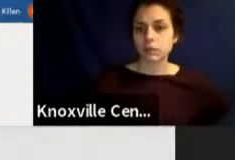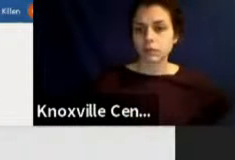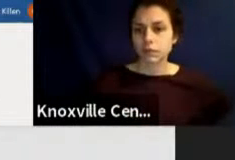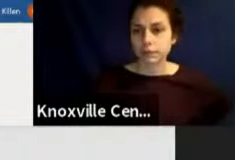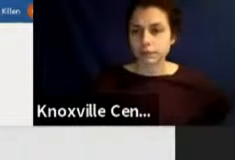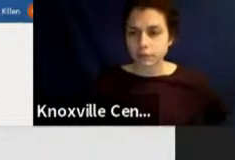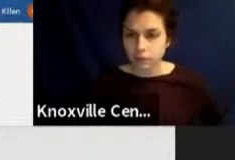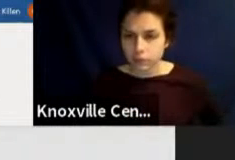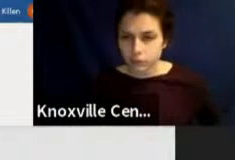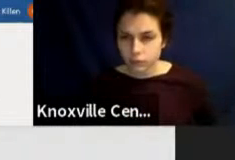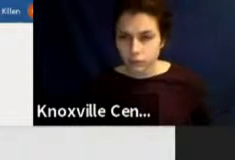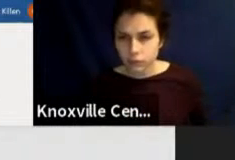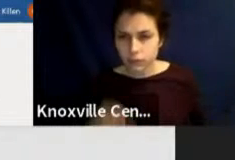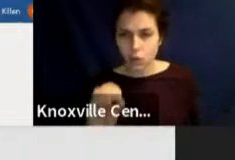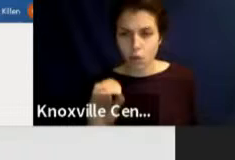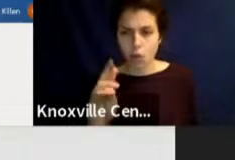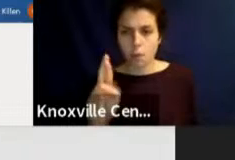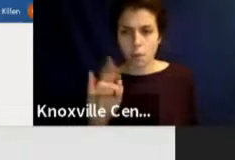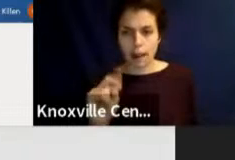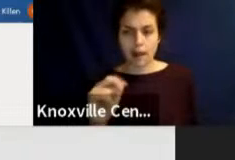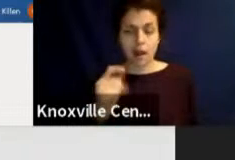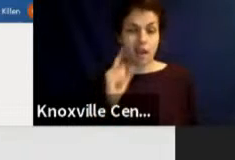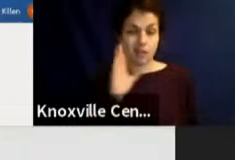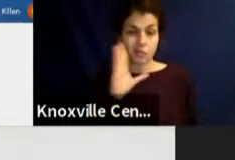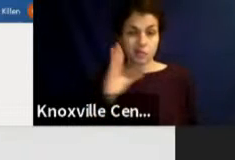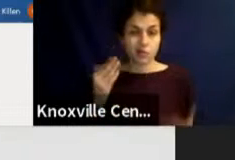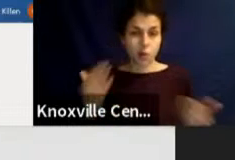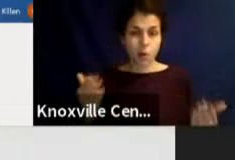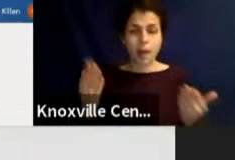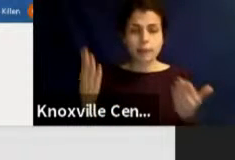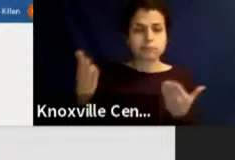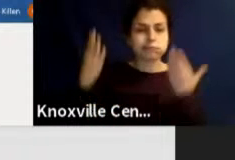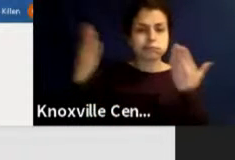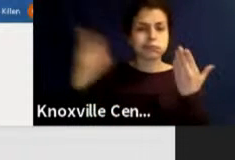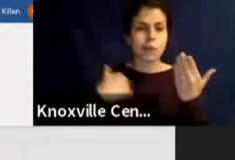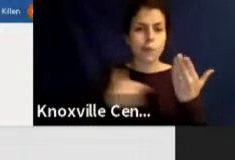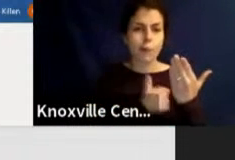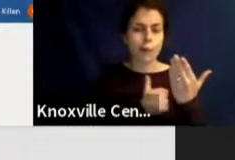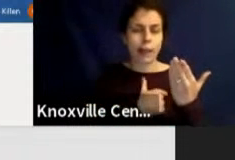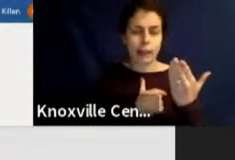Well, as the person who put it forward, I'll go ahead and move that we accept this as the amended